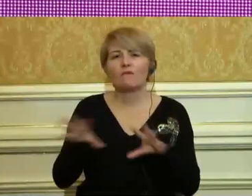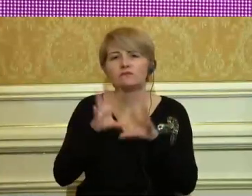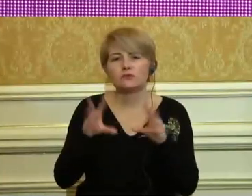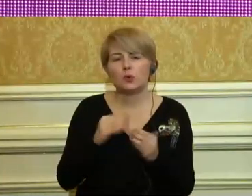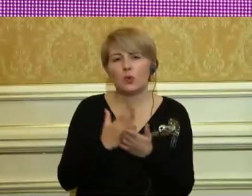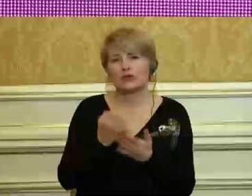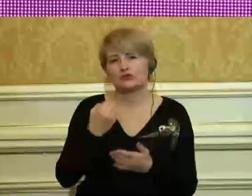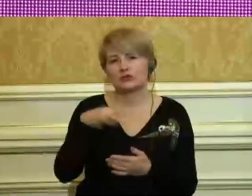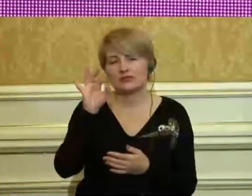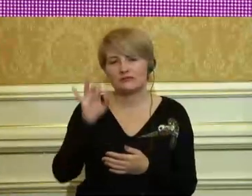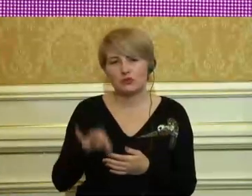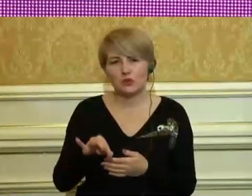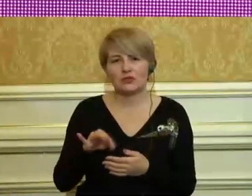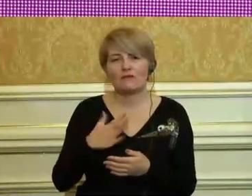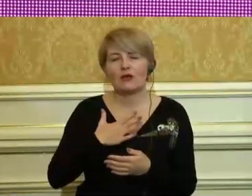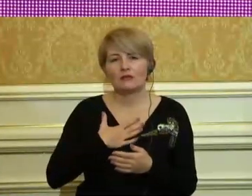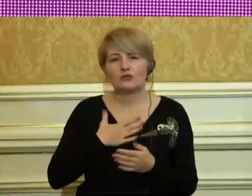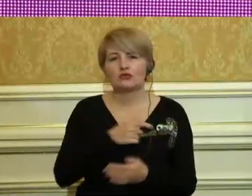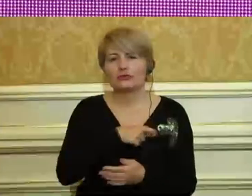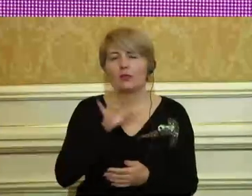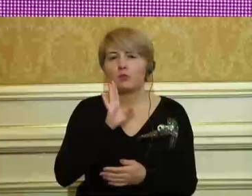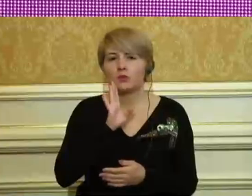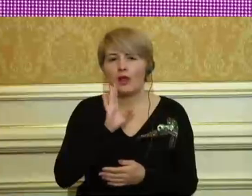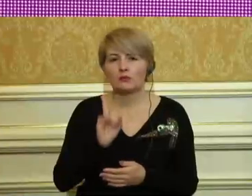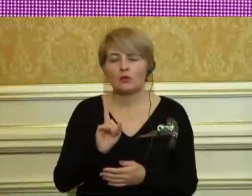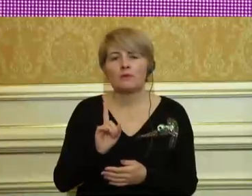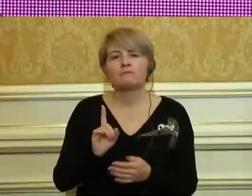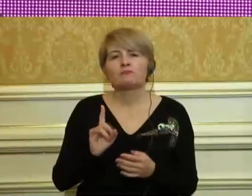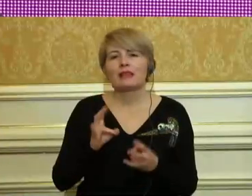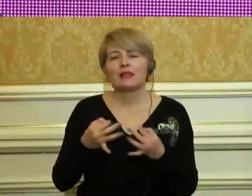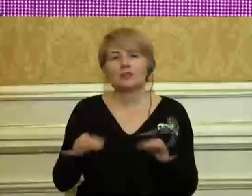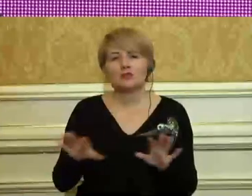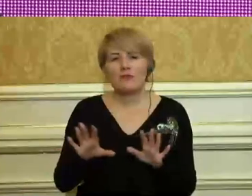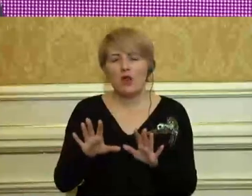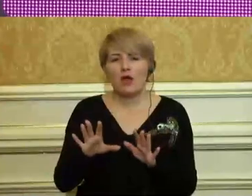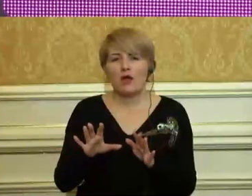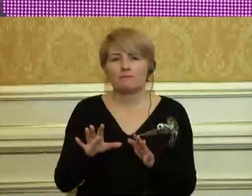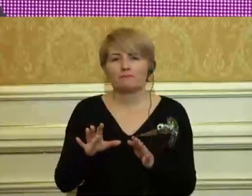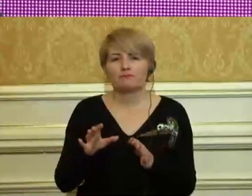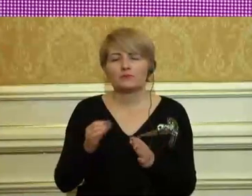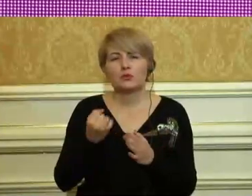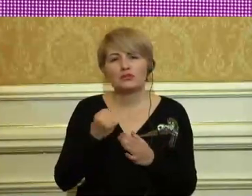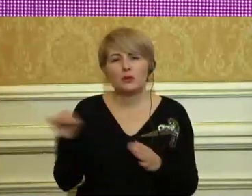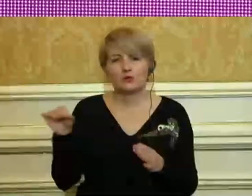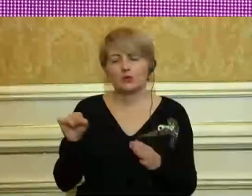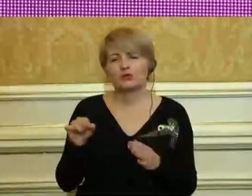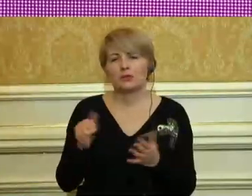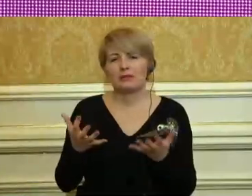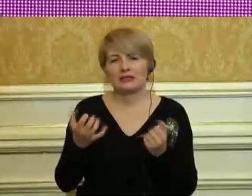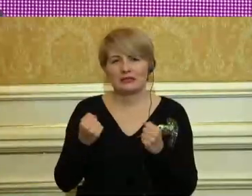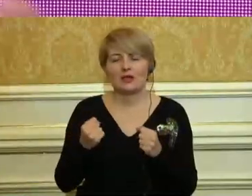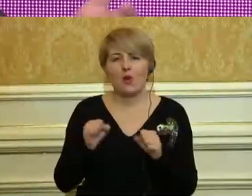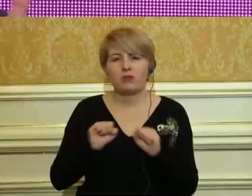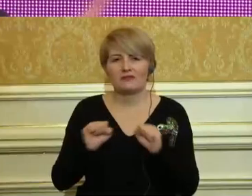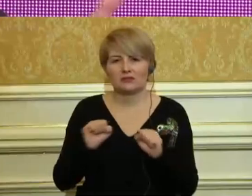we have to understand that the level is so low, only 14% of our deputies. So, well, we